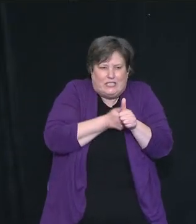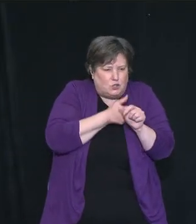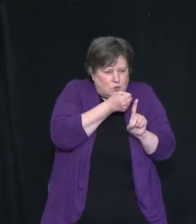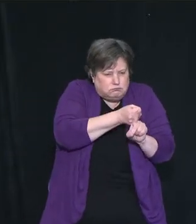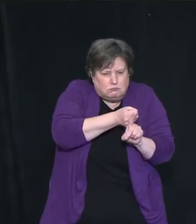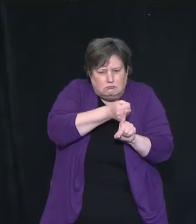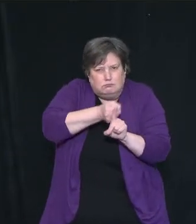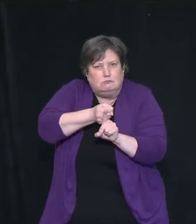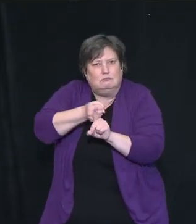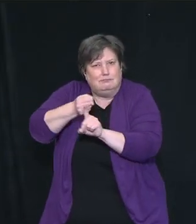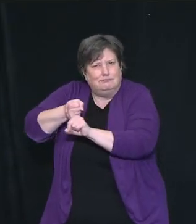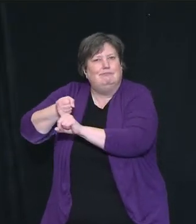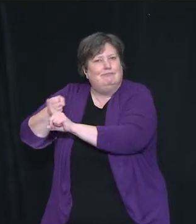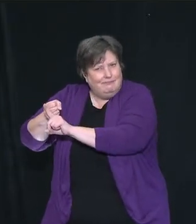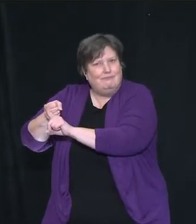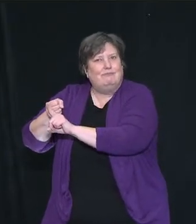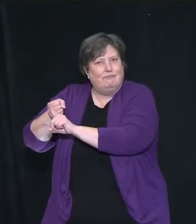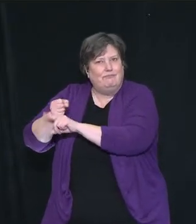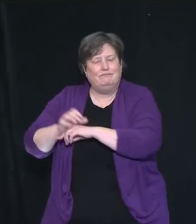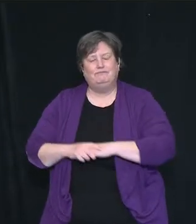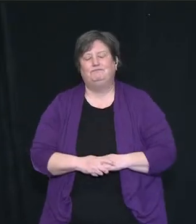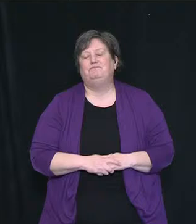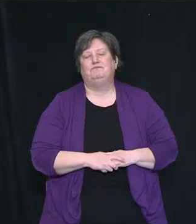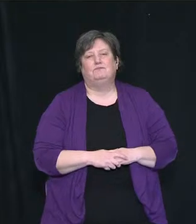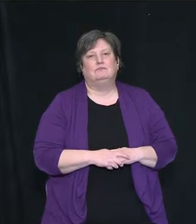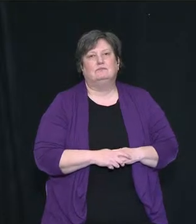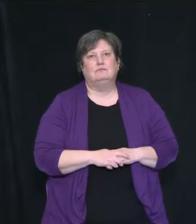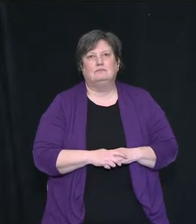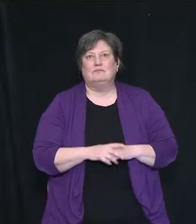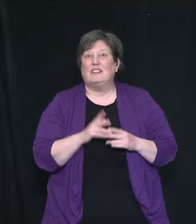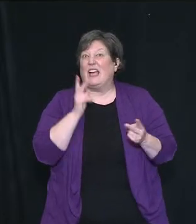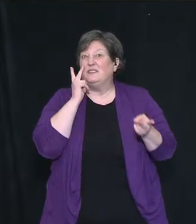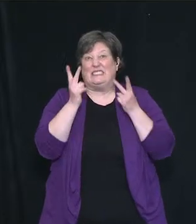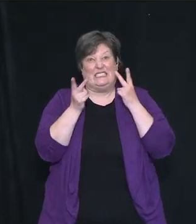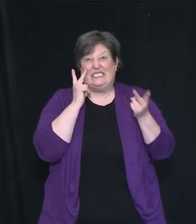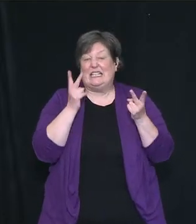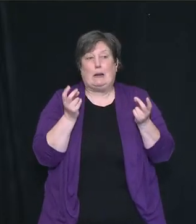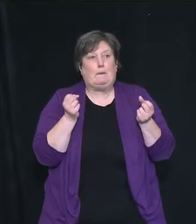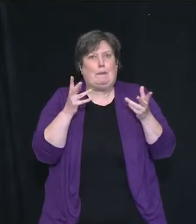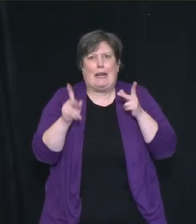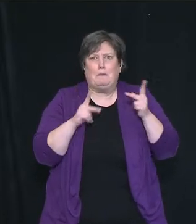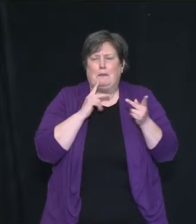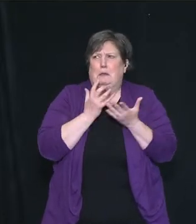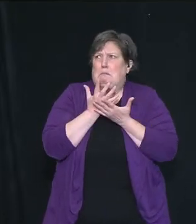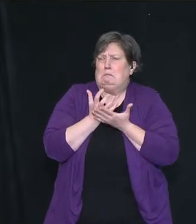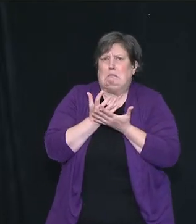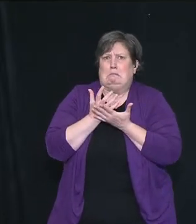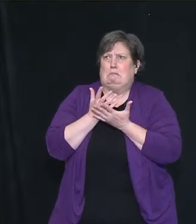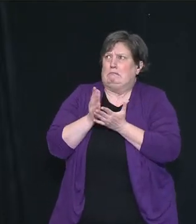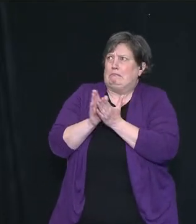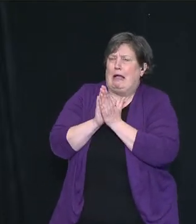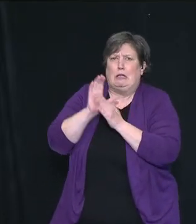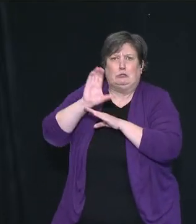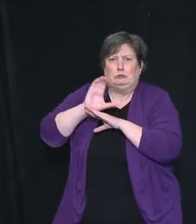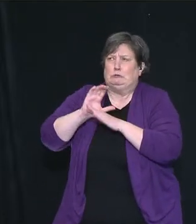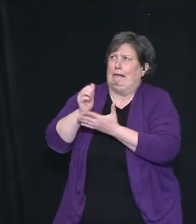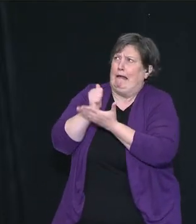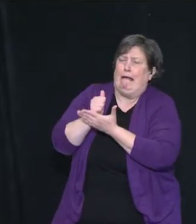In these days, I have heard about the many needy people who come knocking on the doors of